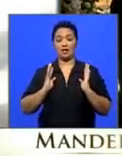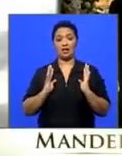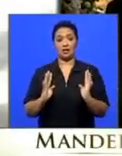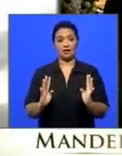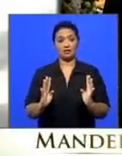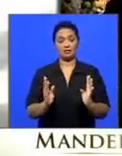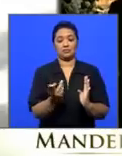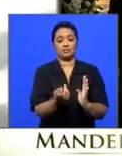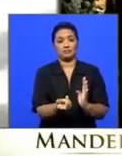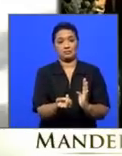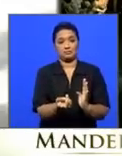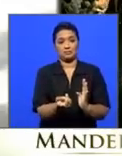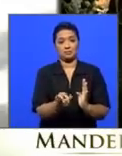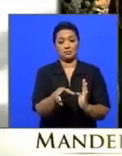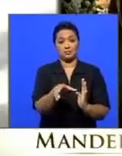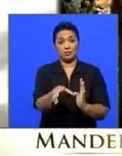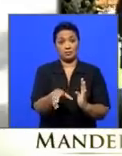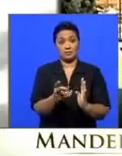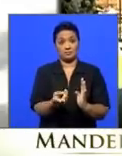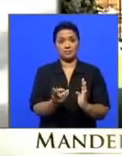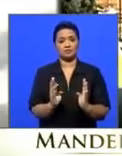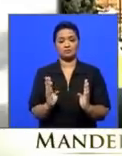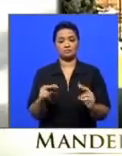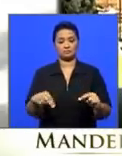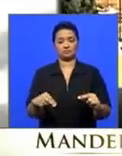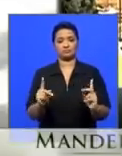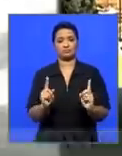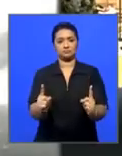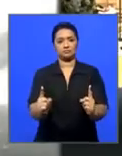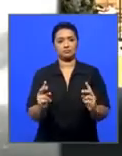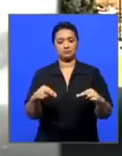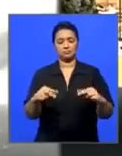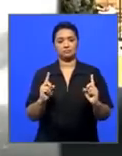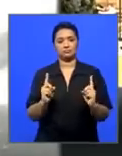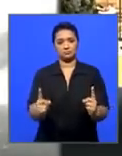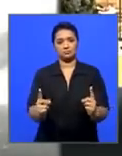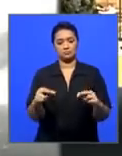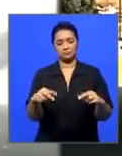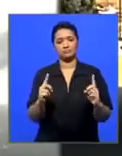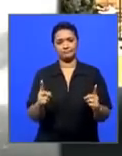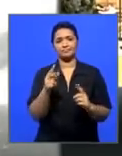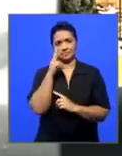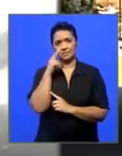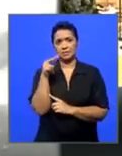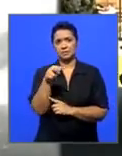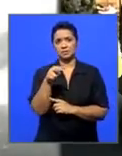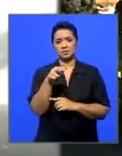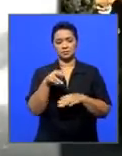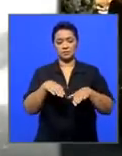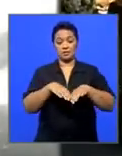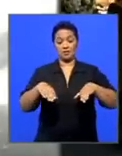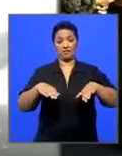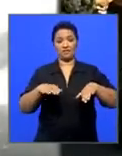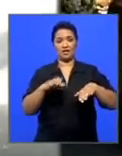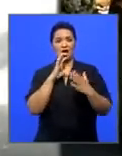body that is lying in the coffin, as you can see there on your screens right now. You can see that also just the glass top of